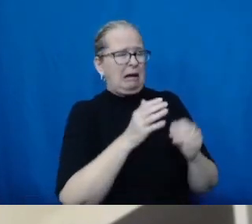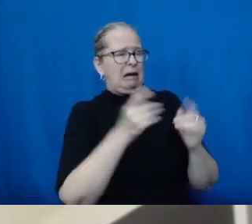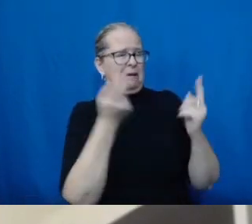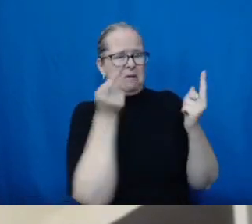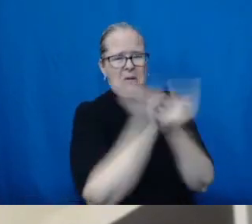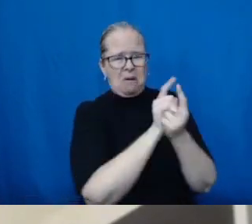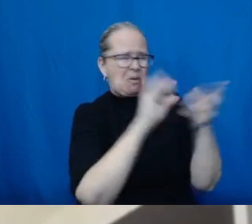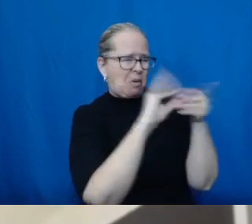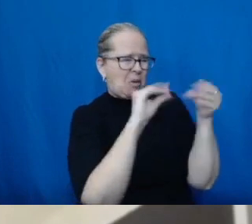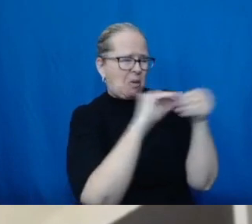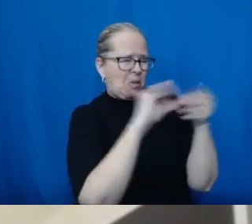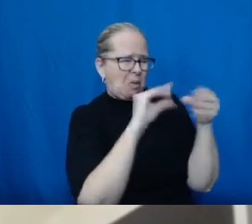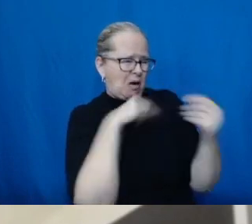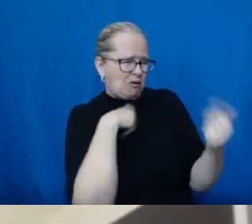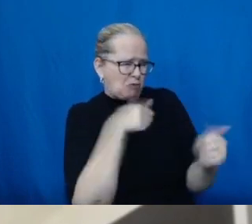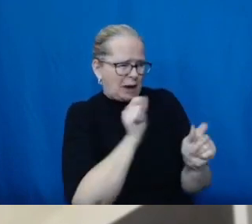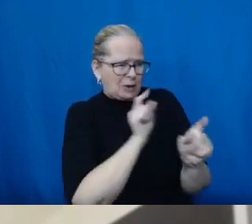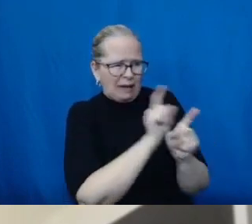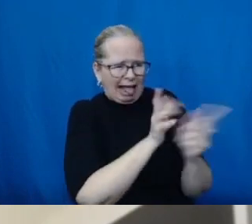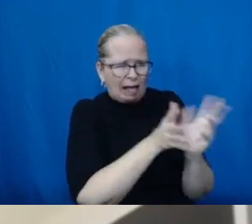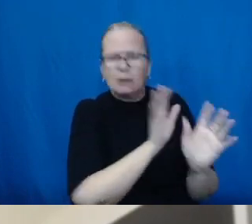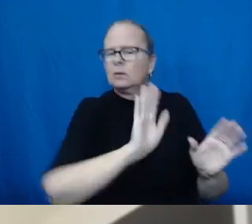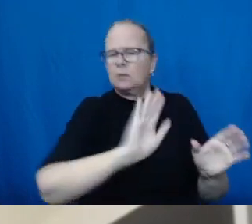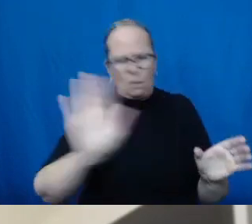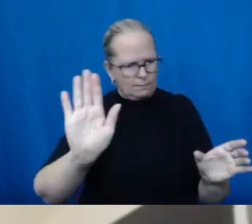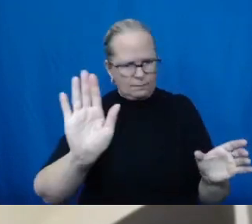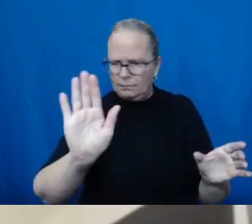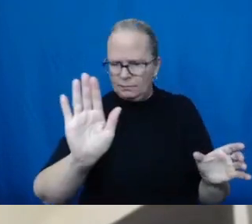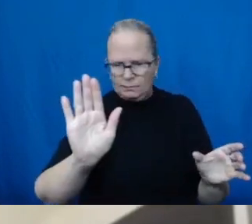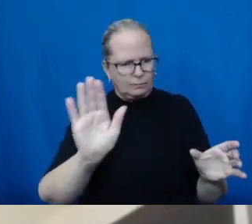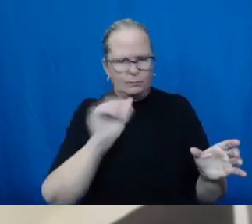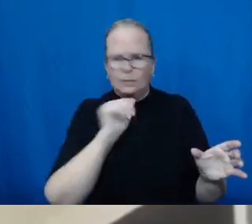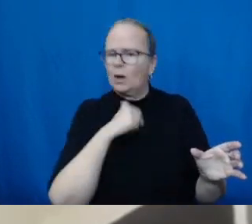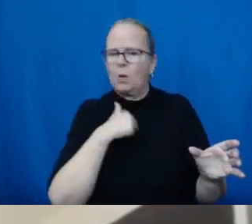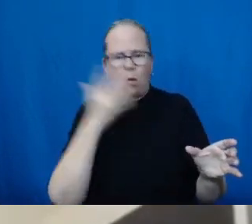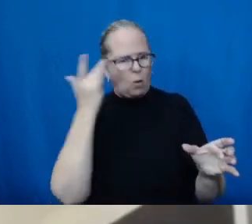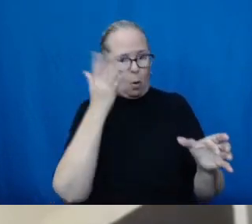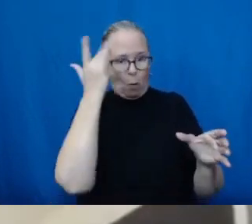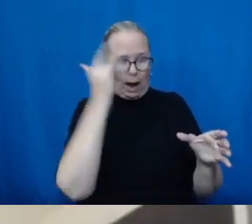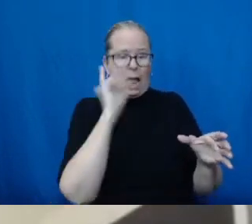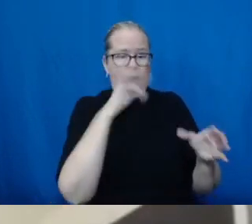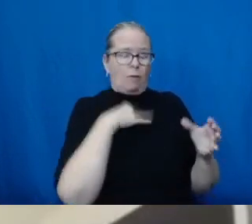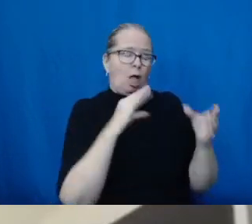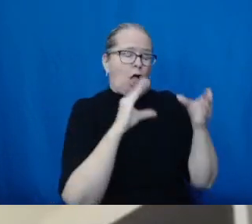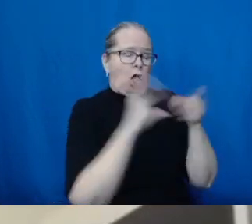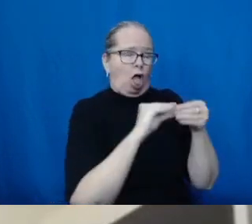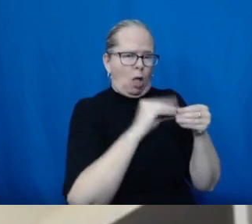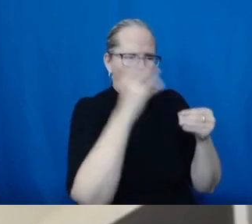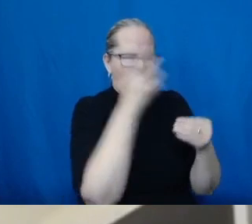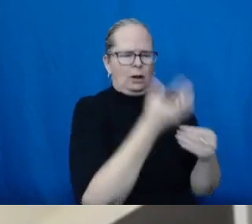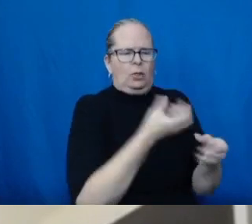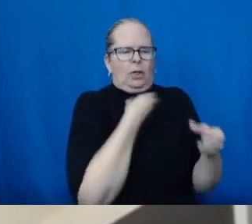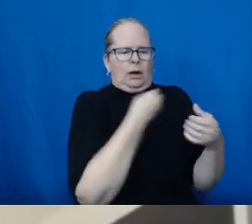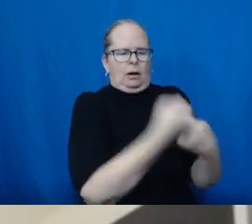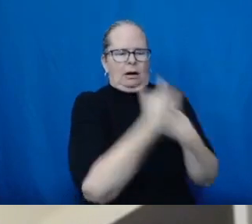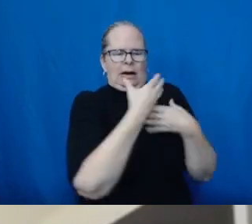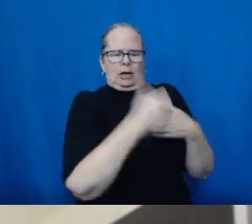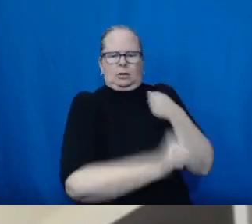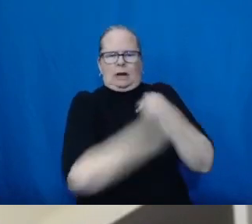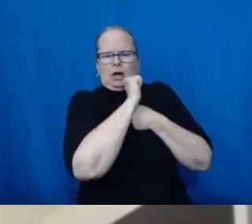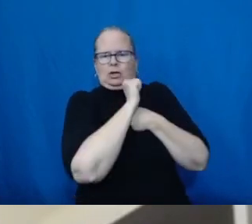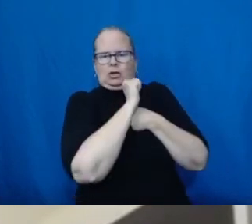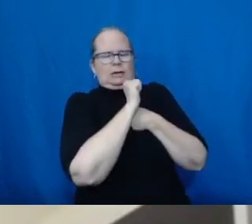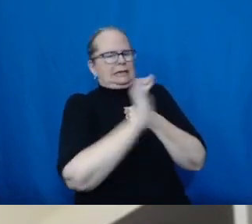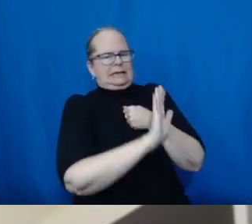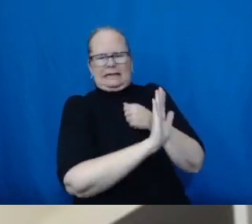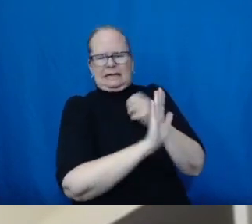them. The people we want to identify and try to talk to are those ones that are one step removed. They're surrounded by it, but they